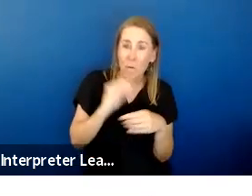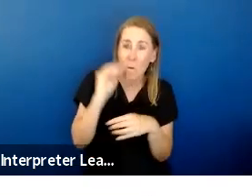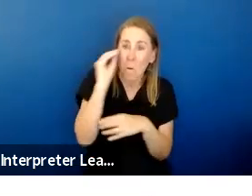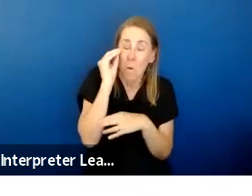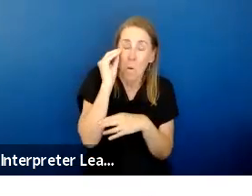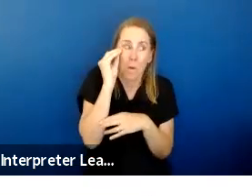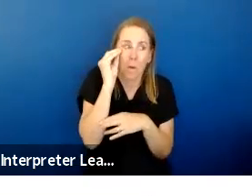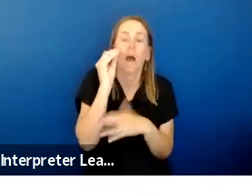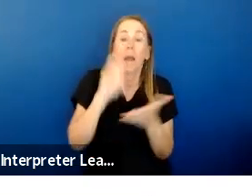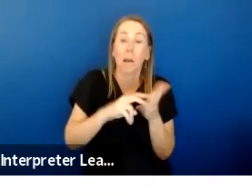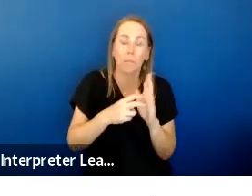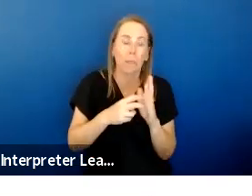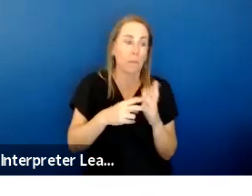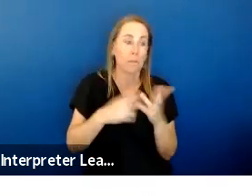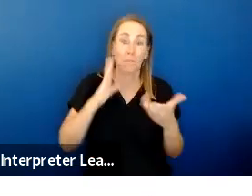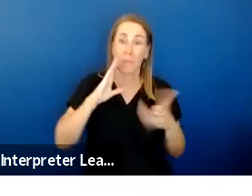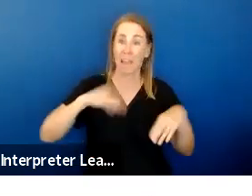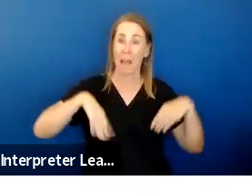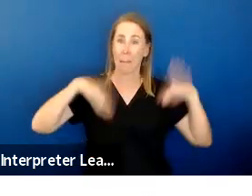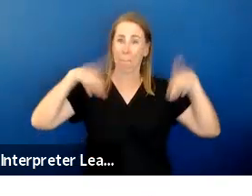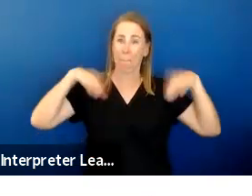elevated floor and take your to-go kit with you.